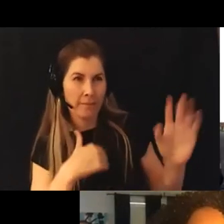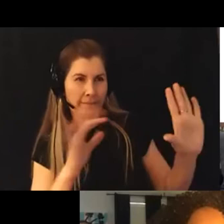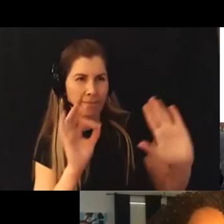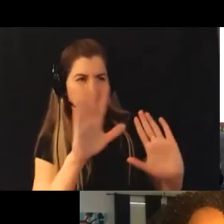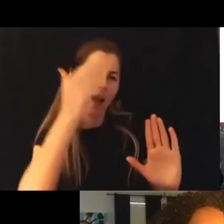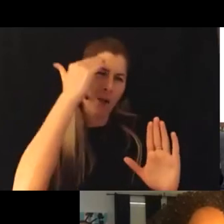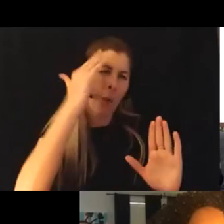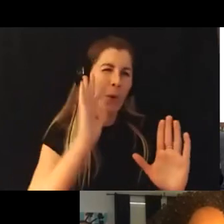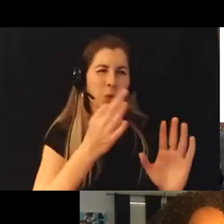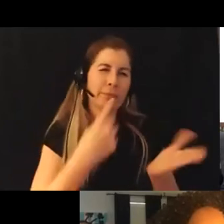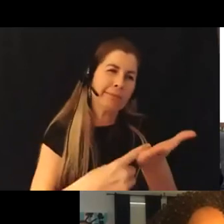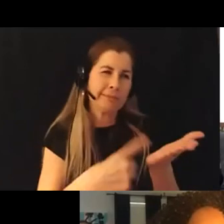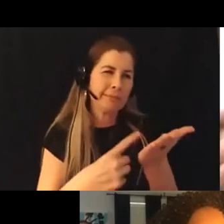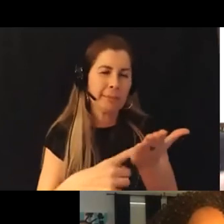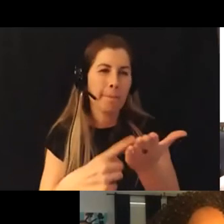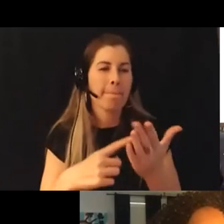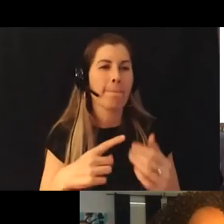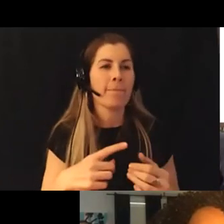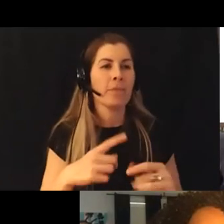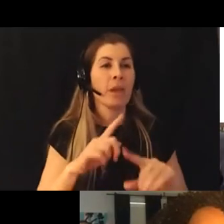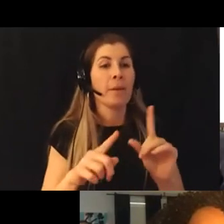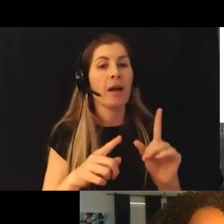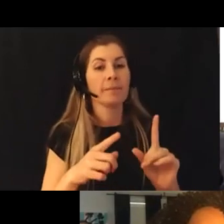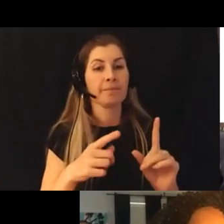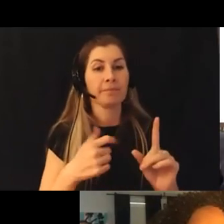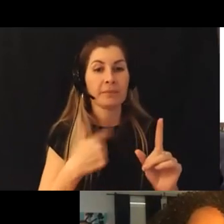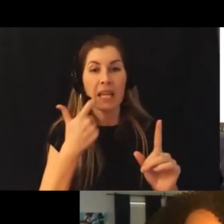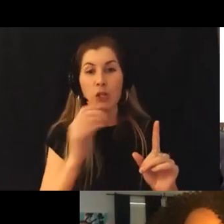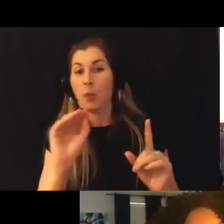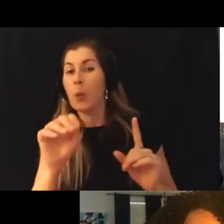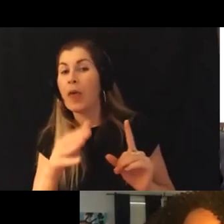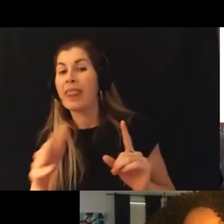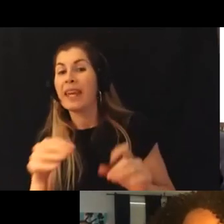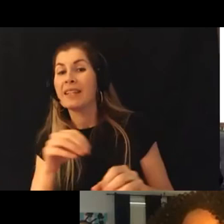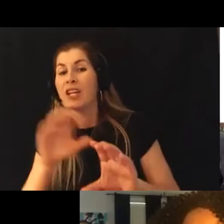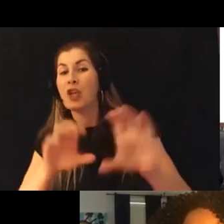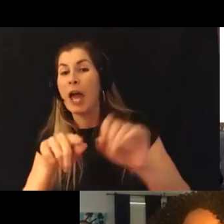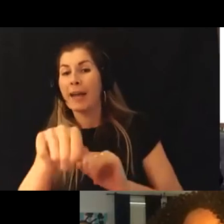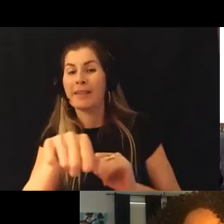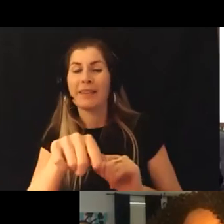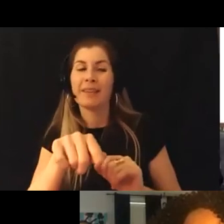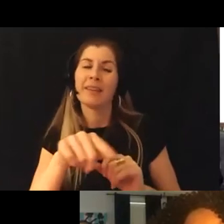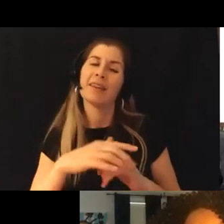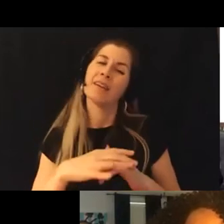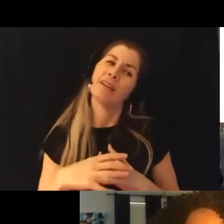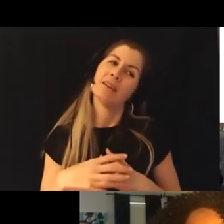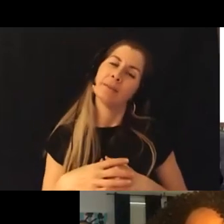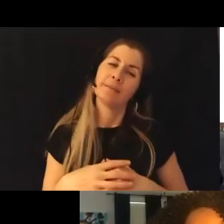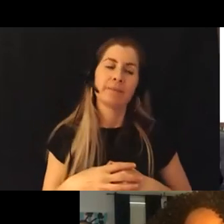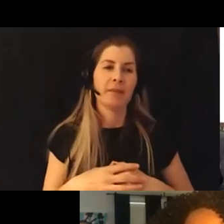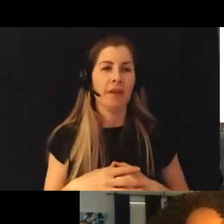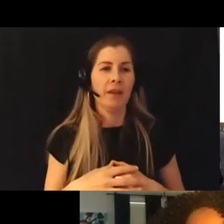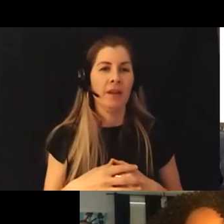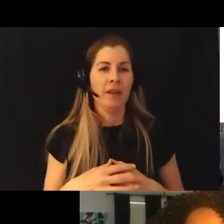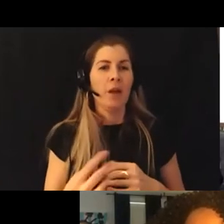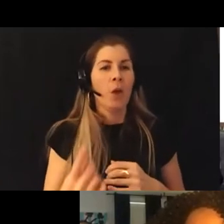into this talk about sustainability, but because I threw a few things in the chat right there, some based on people's requests, but one of them very